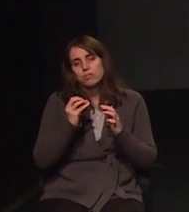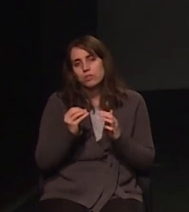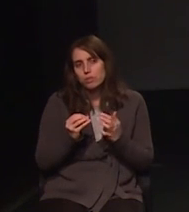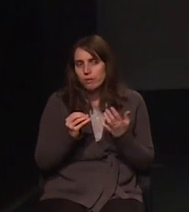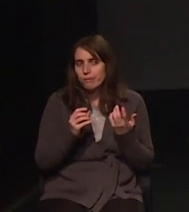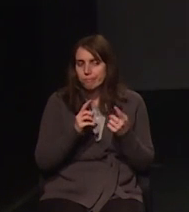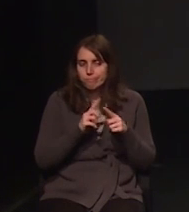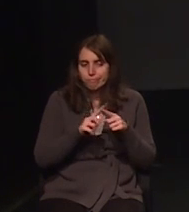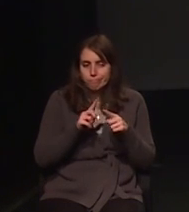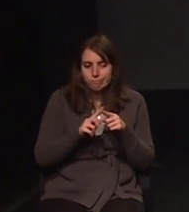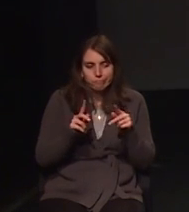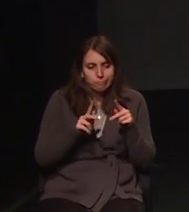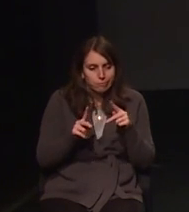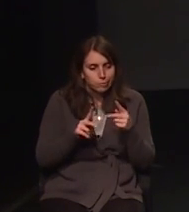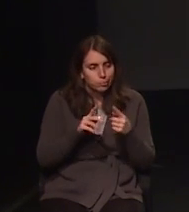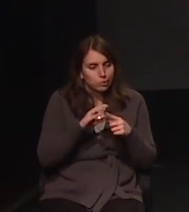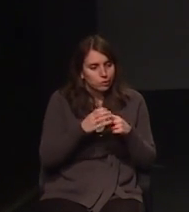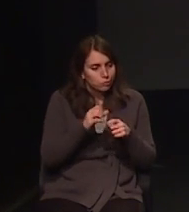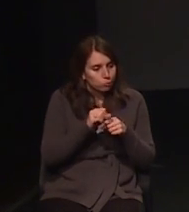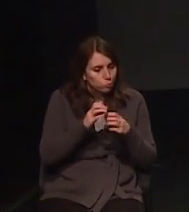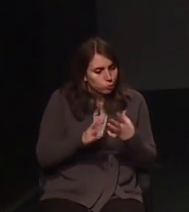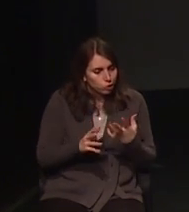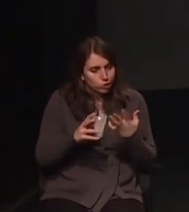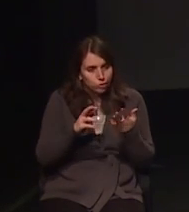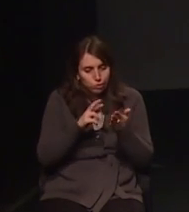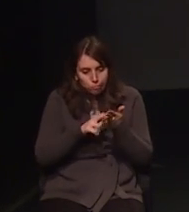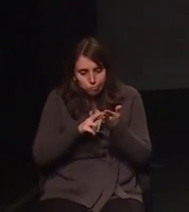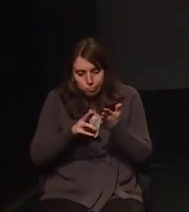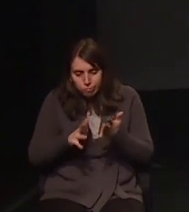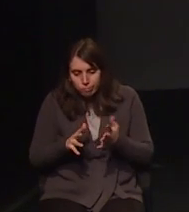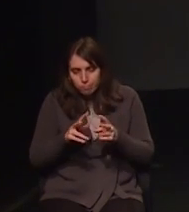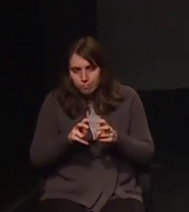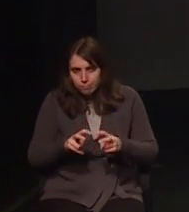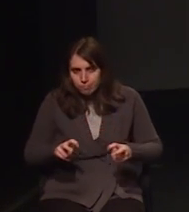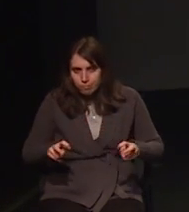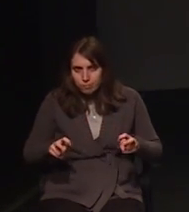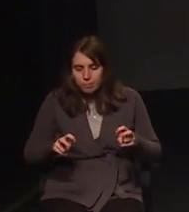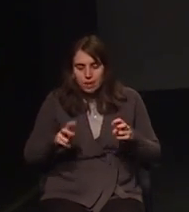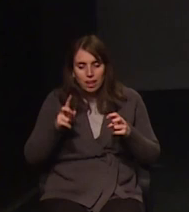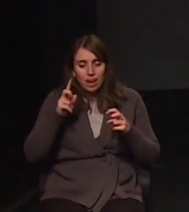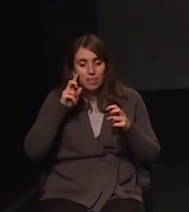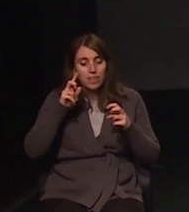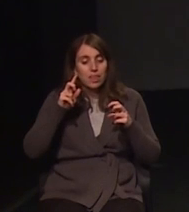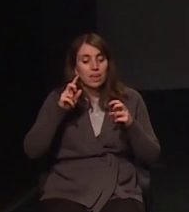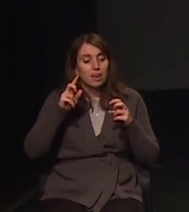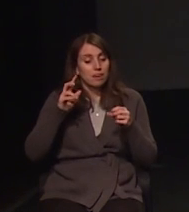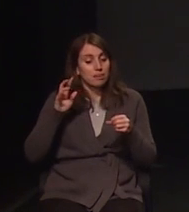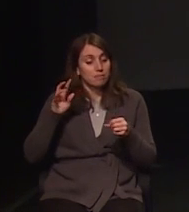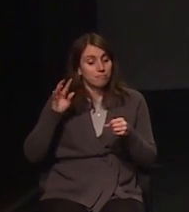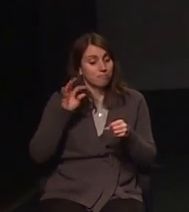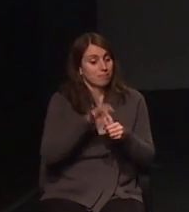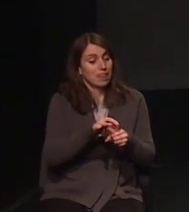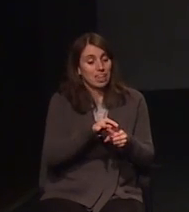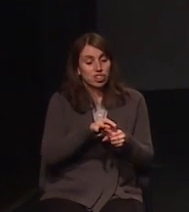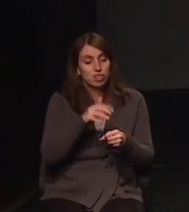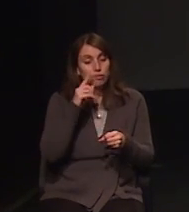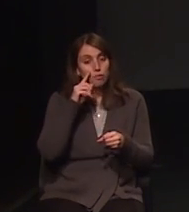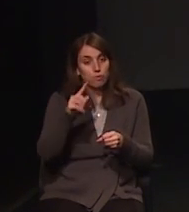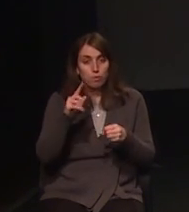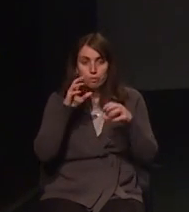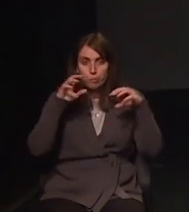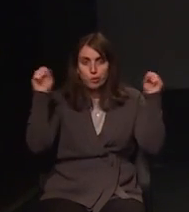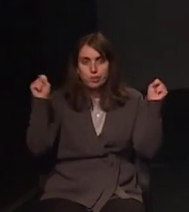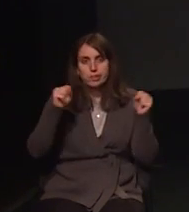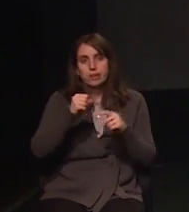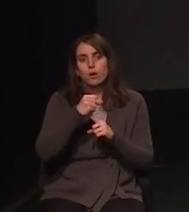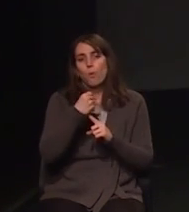many people have been trying to unpack this. I think the election of Barack Obama set something